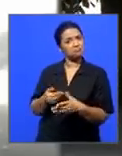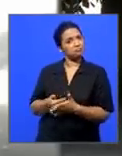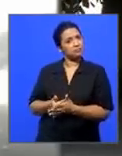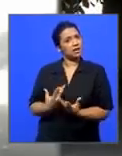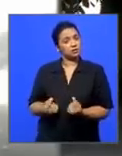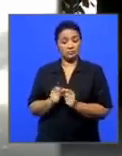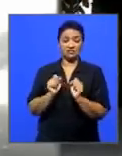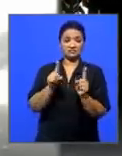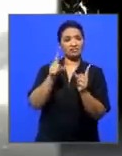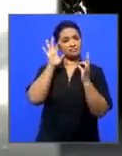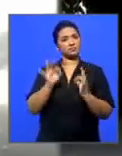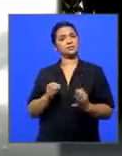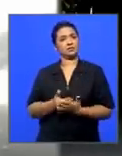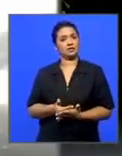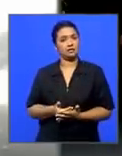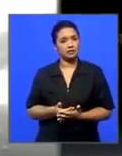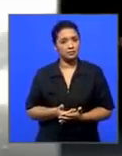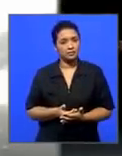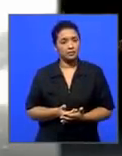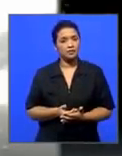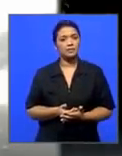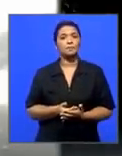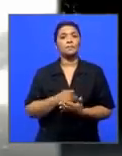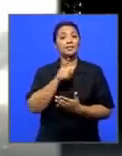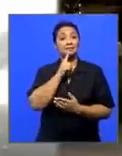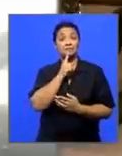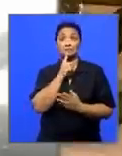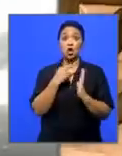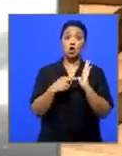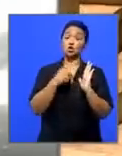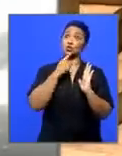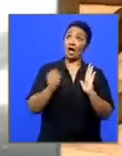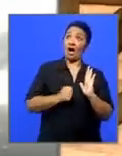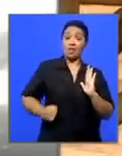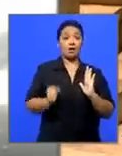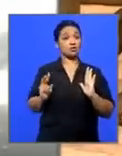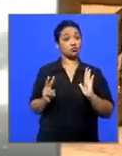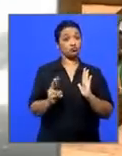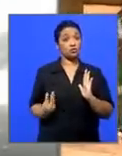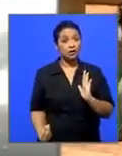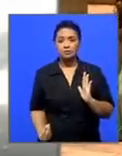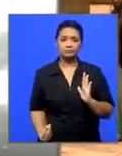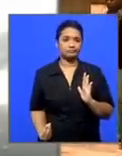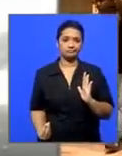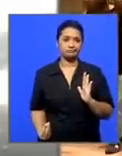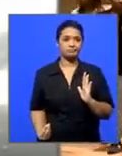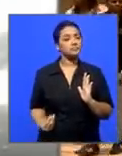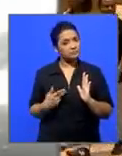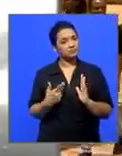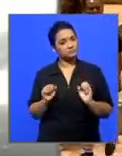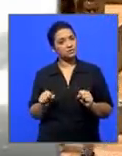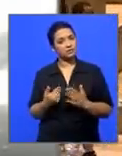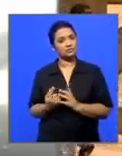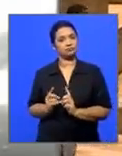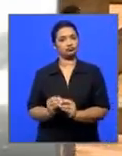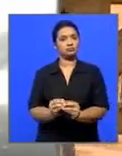sure it is at your discretion. There's been no word as to not bringing your children along. So this, as we're seeing